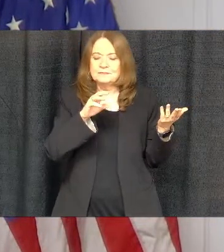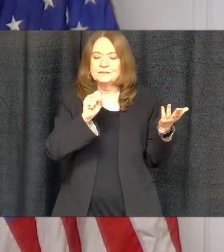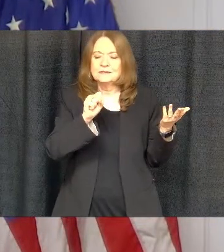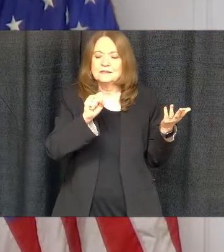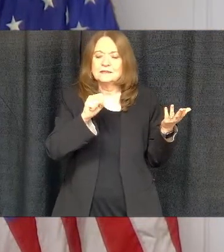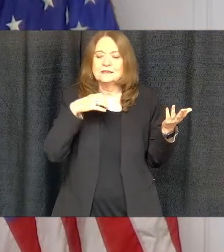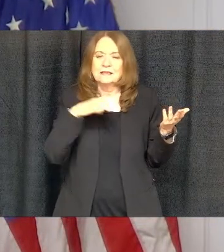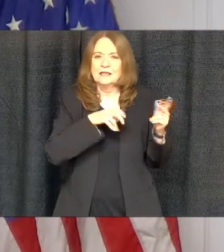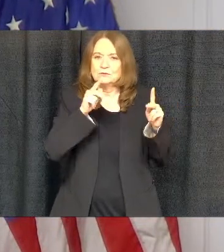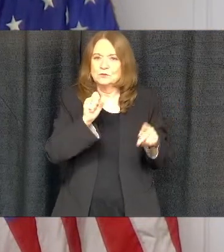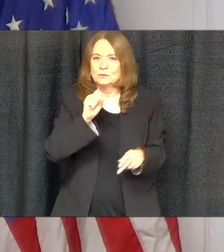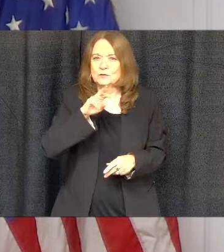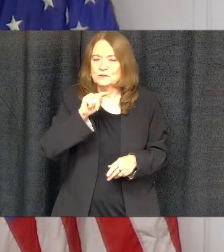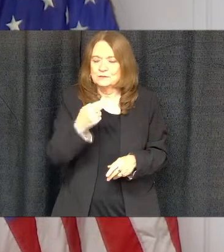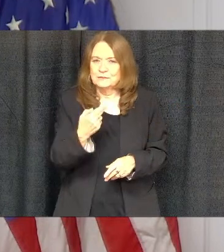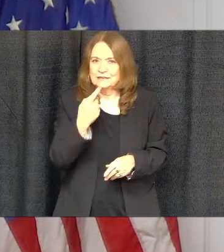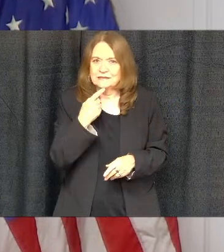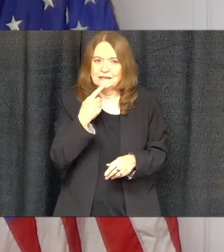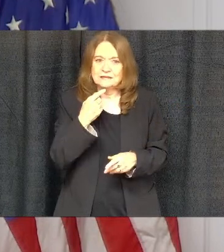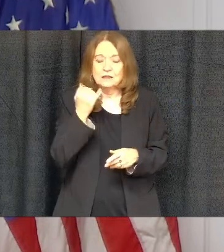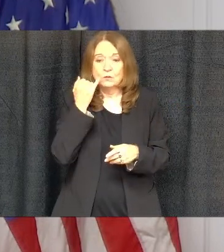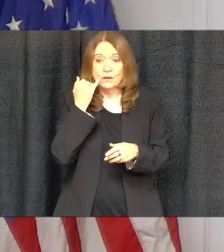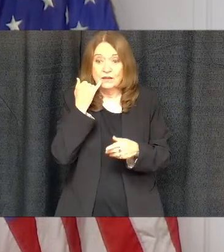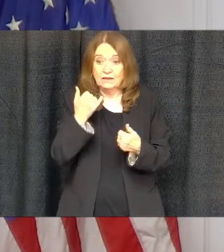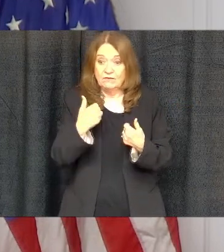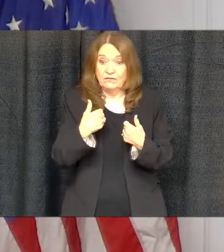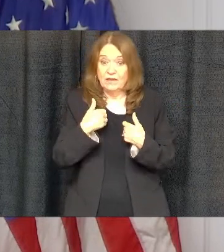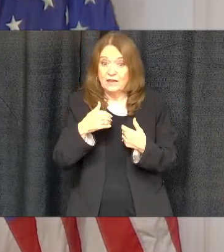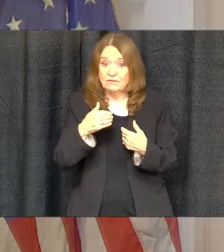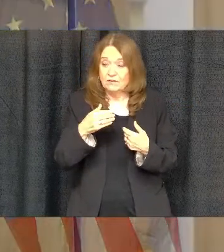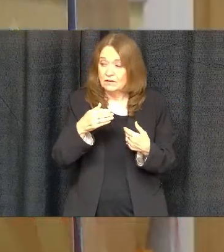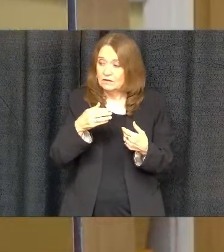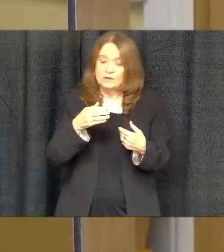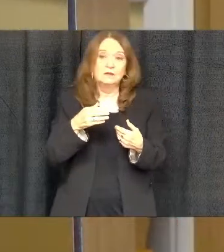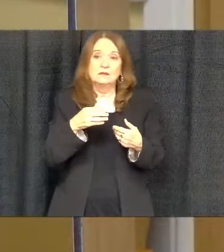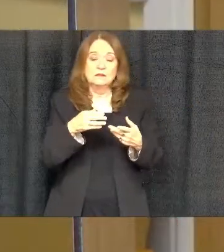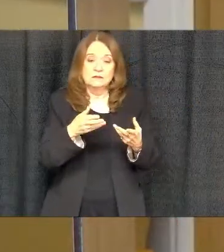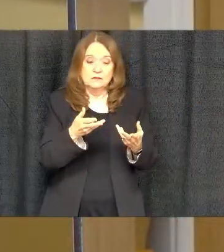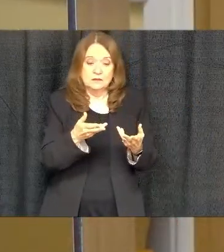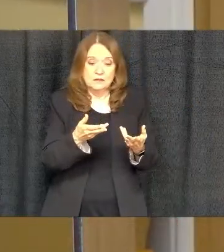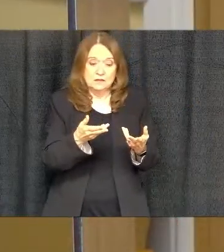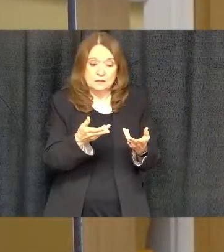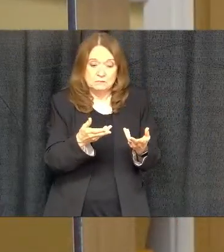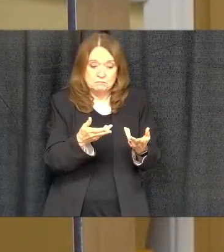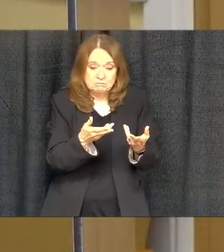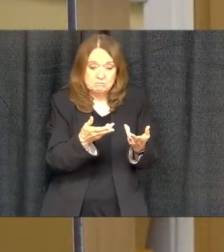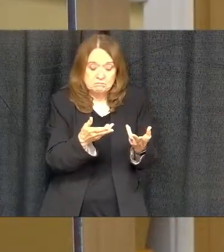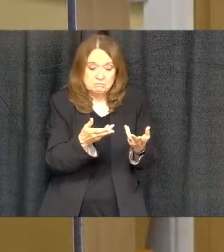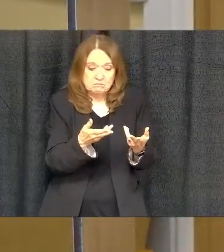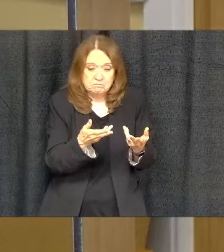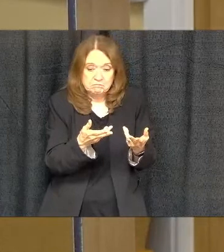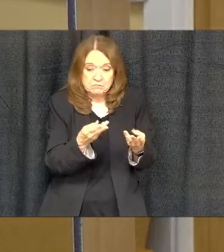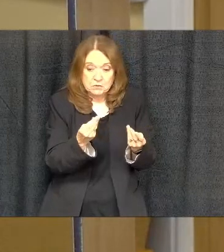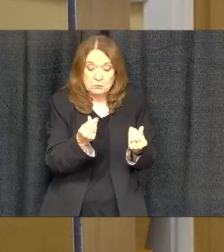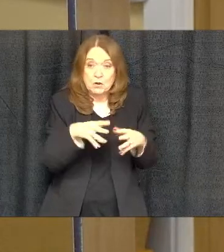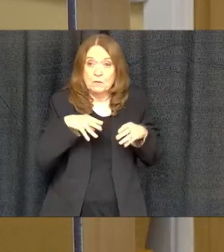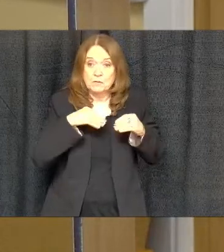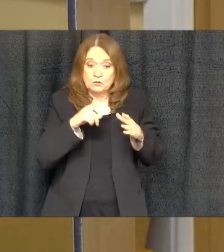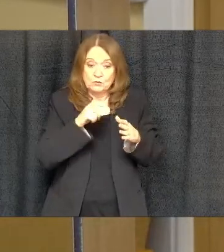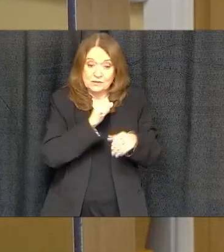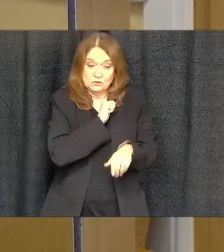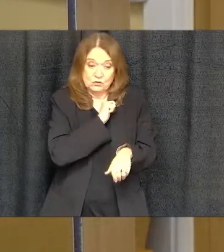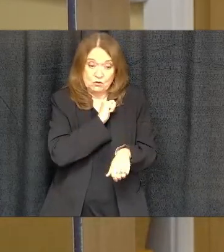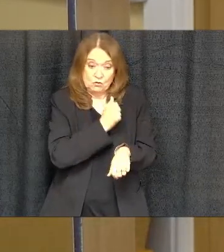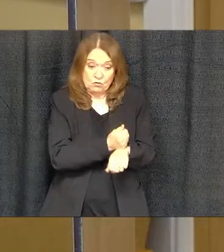So if they rent a house, okay, and they, the property owner has to authorize